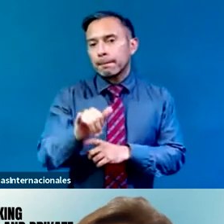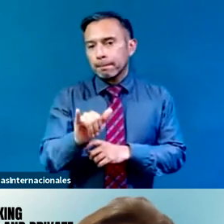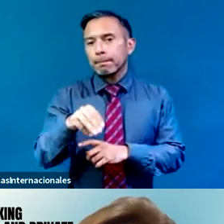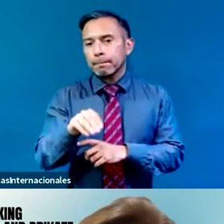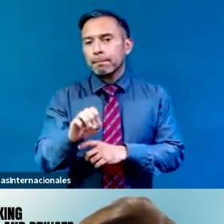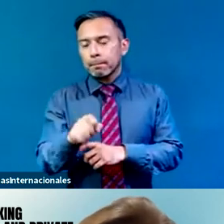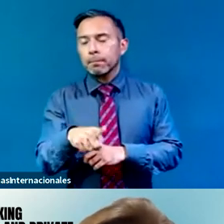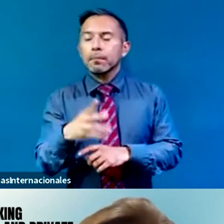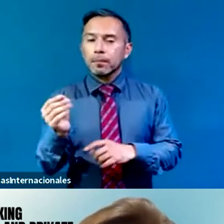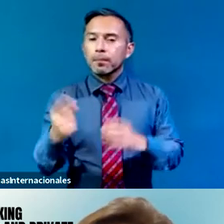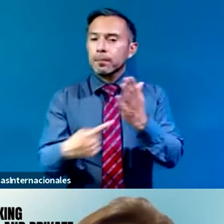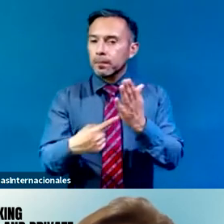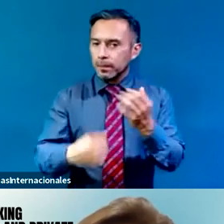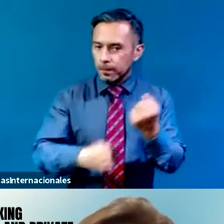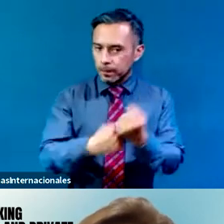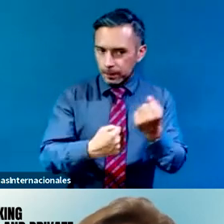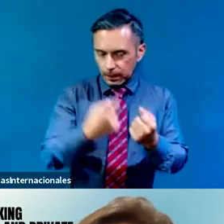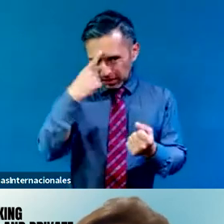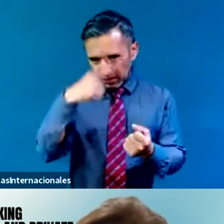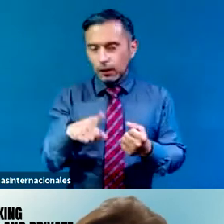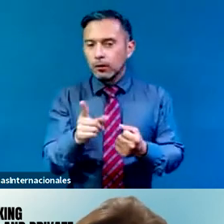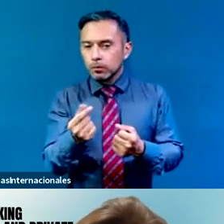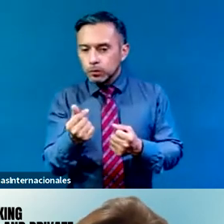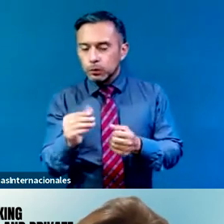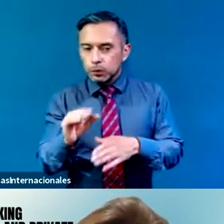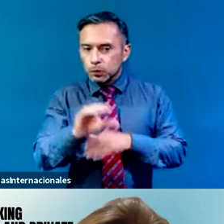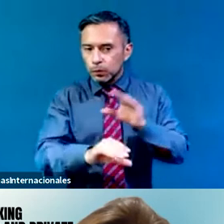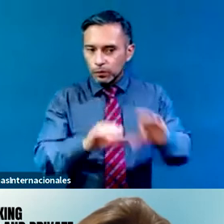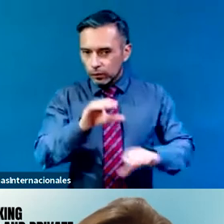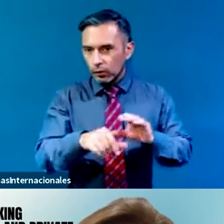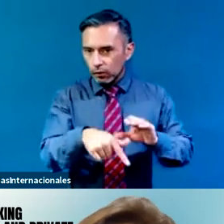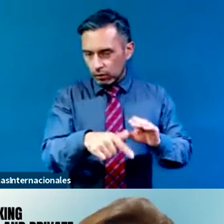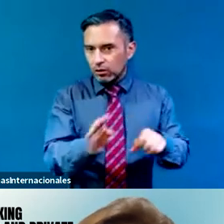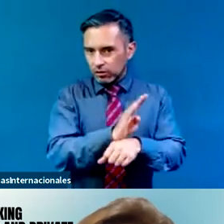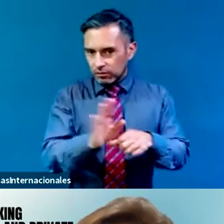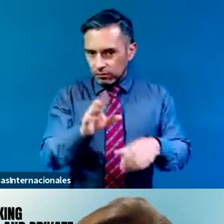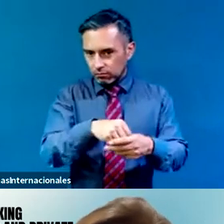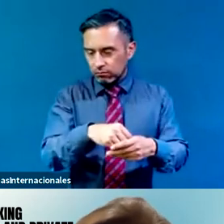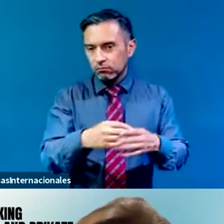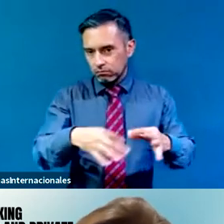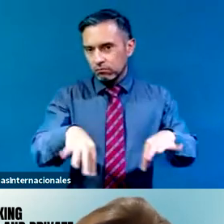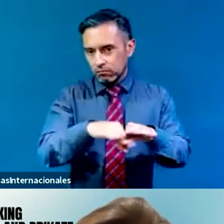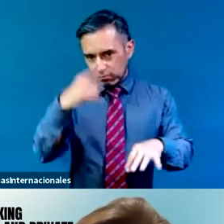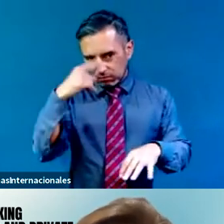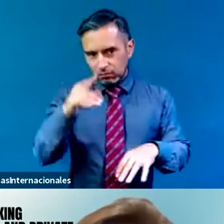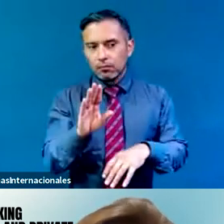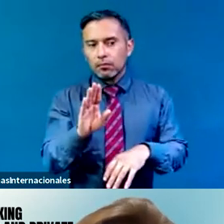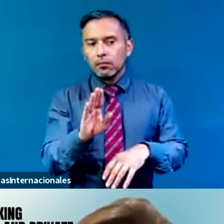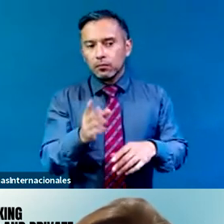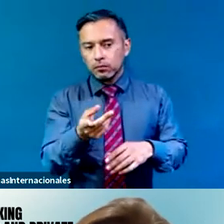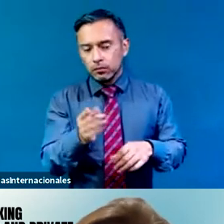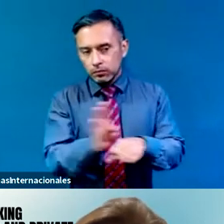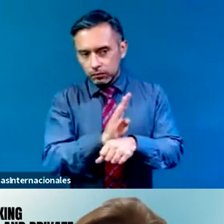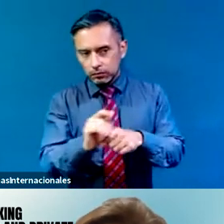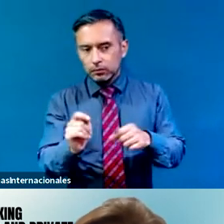last mile markets for women-owned small and medium businesses. For example, in the last two-year period, we leveraged